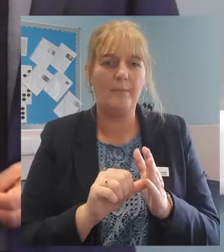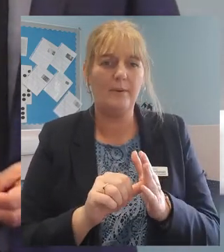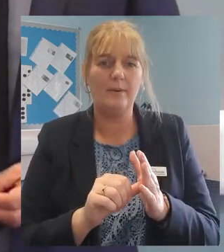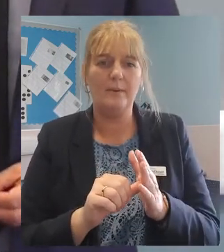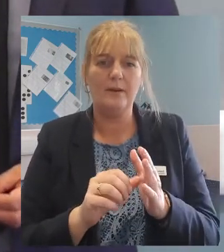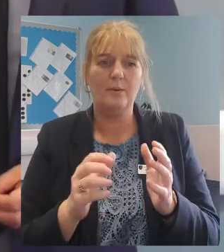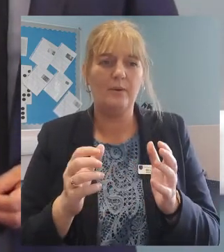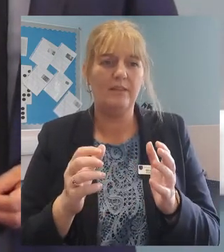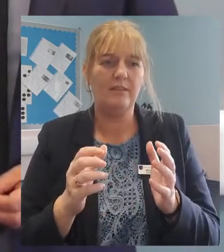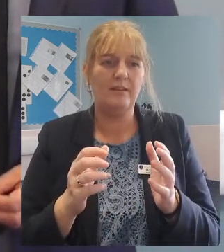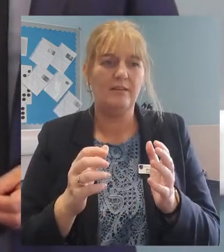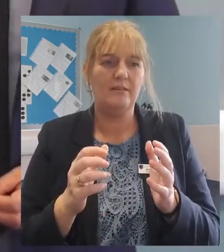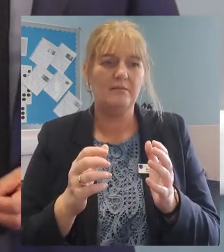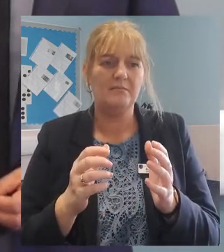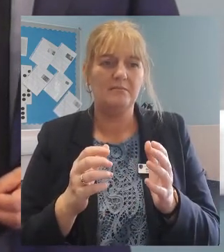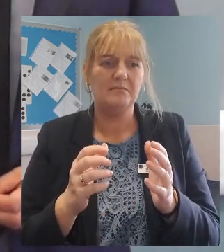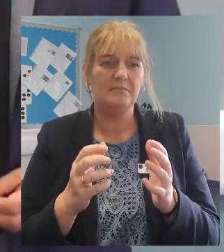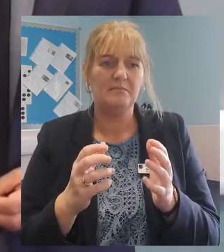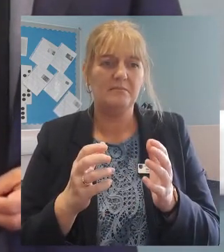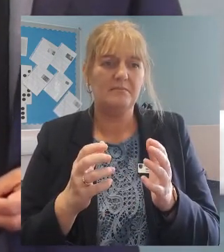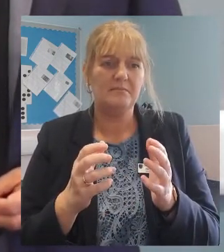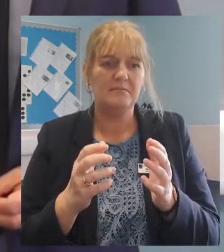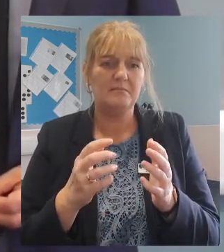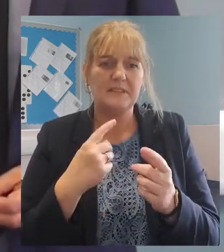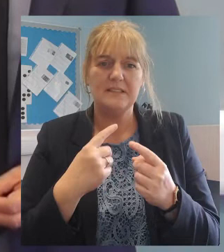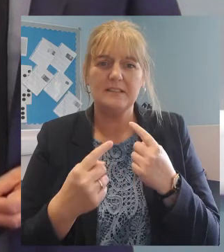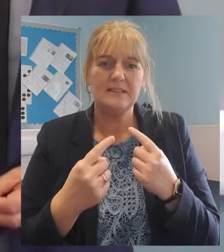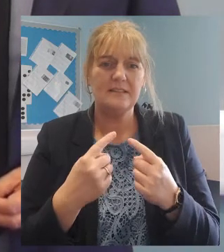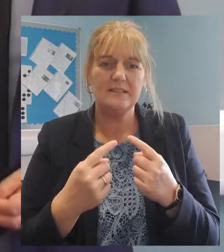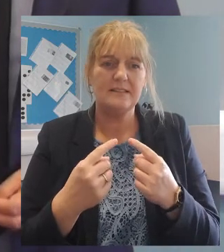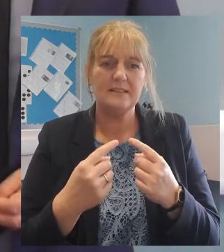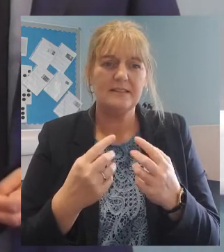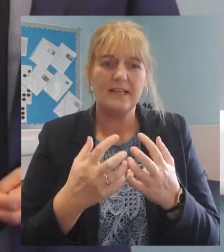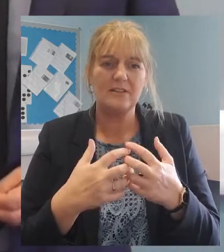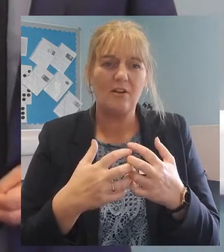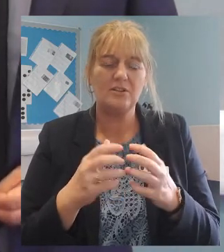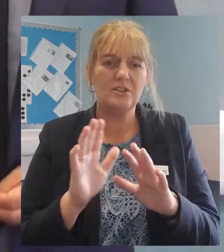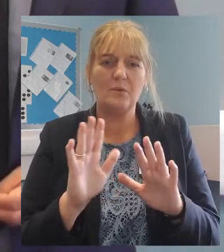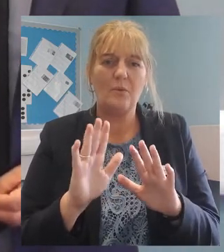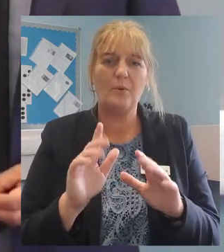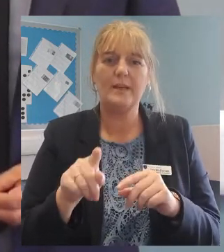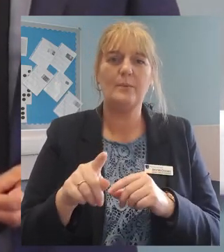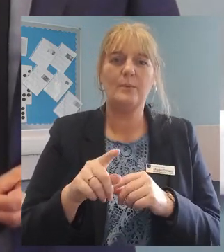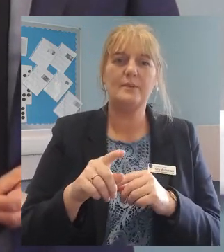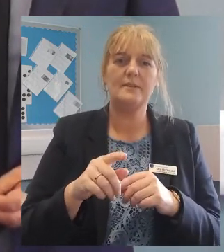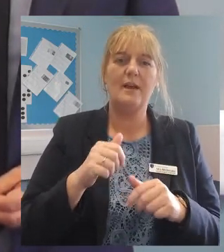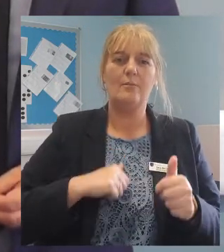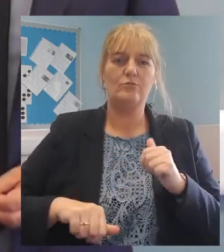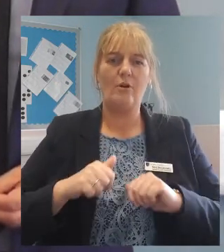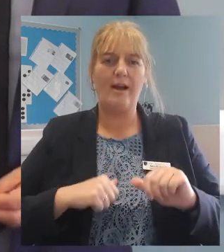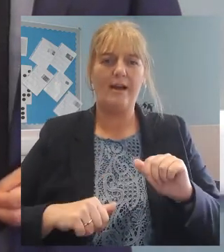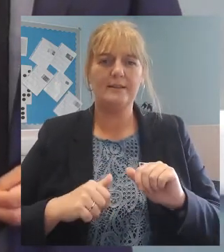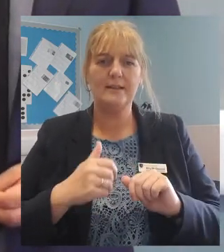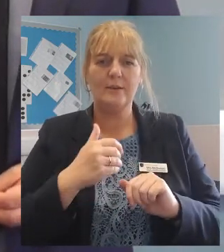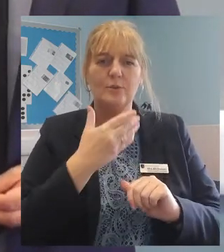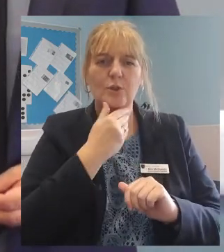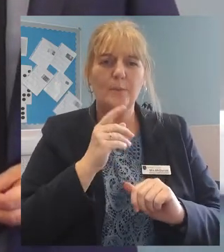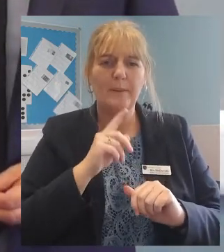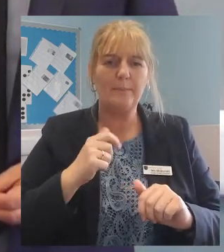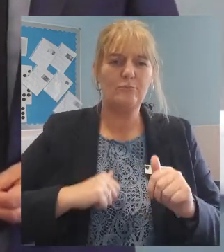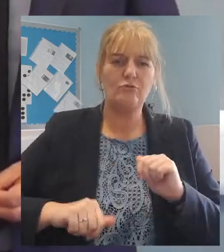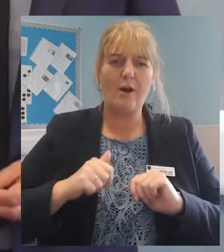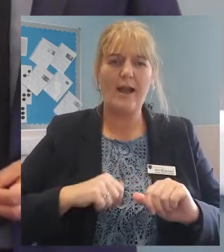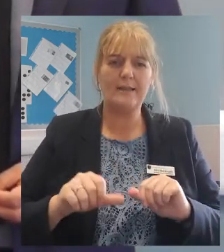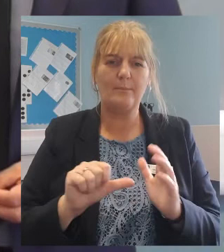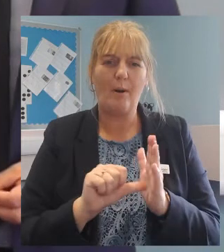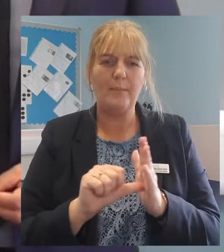the thick fog. It was human stubbornness and pride which was the cause of the problem. Each captain